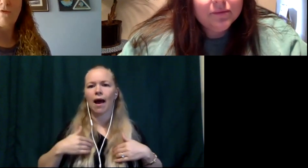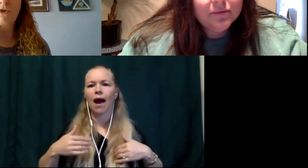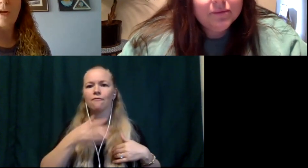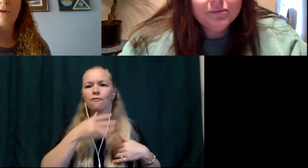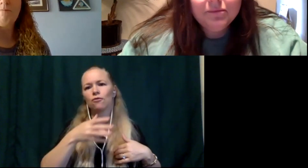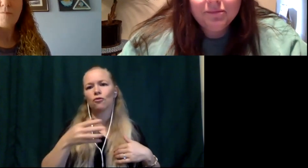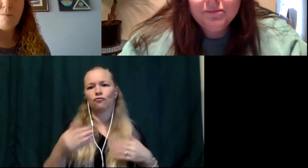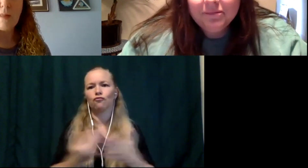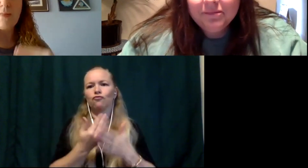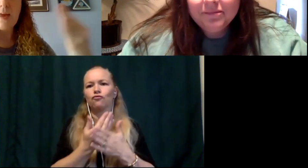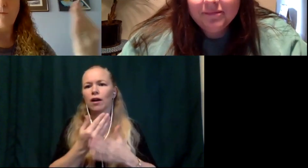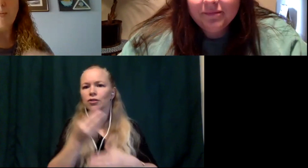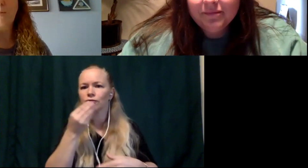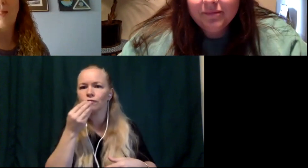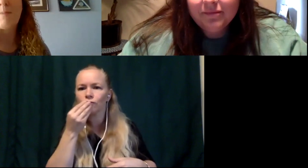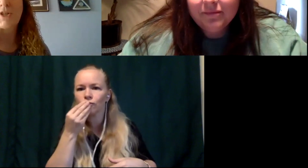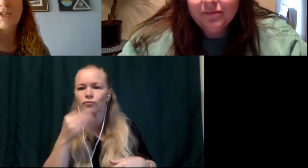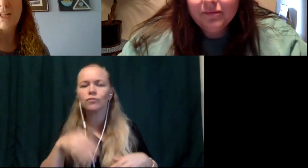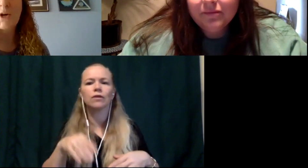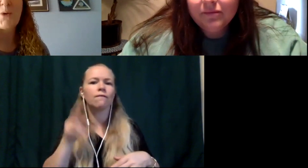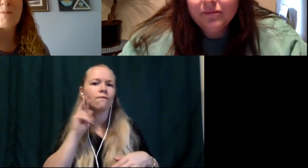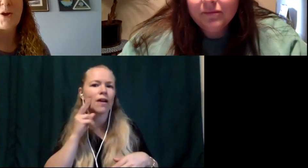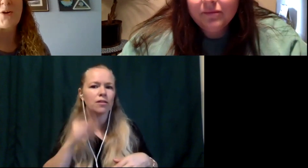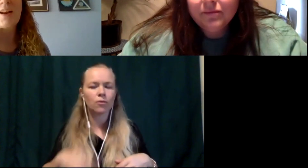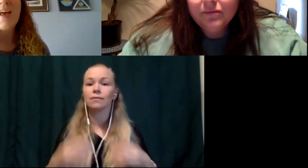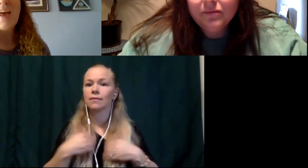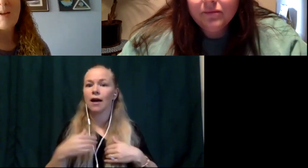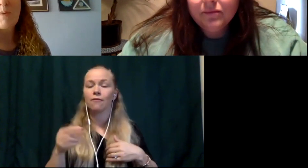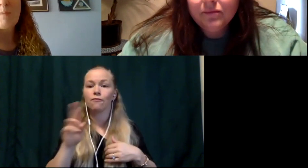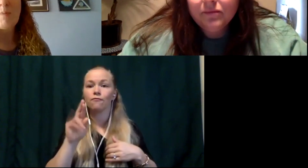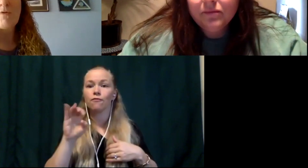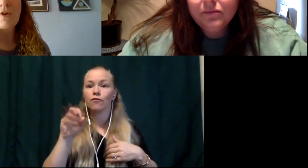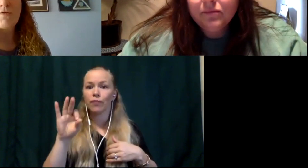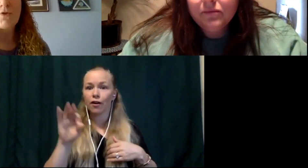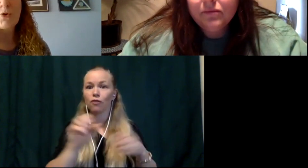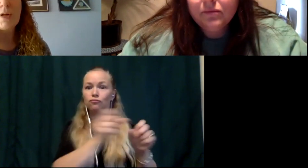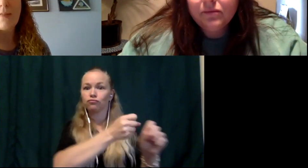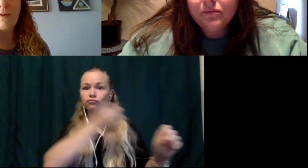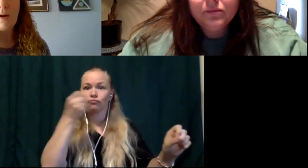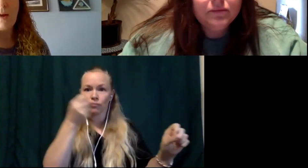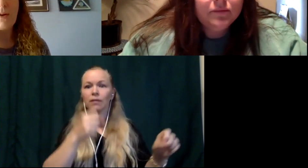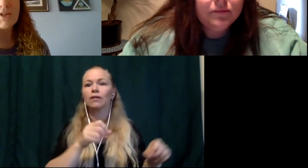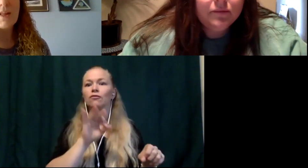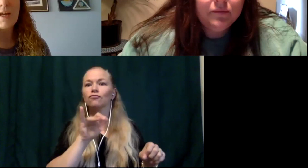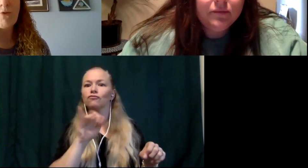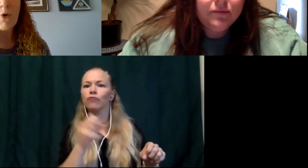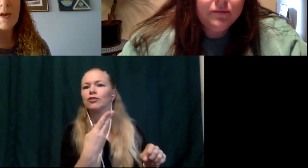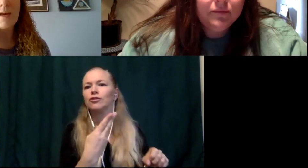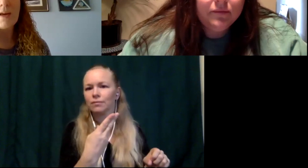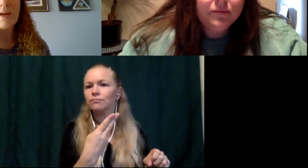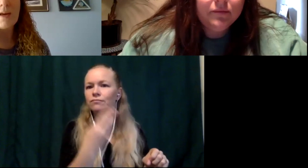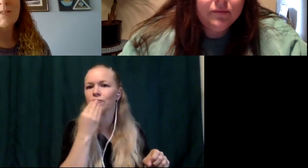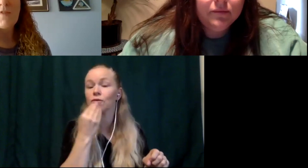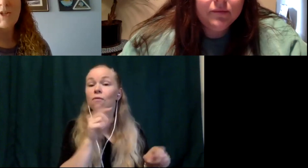special refrigerator, and they have resupply missions that go up there and bring people fresh food. And they're actually